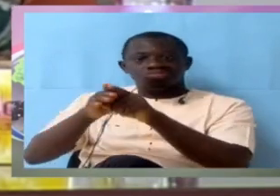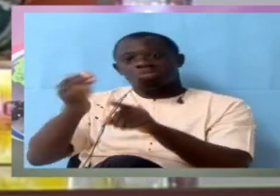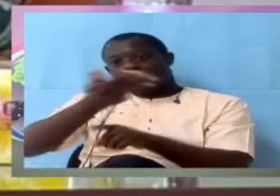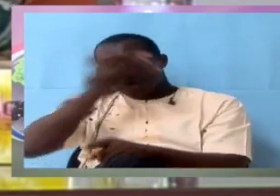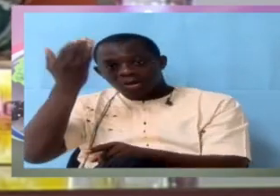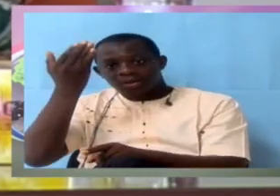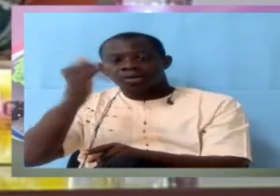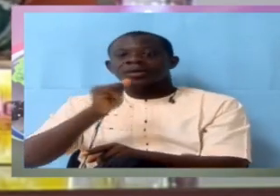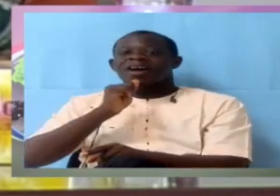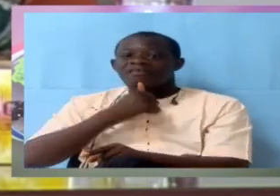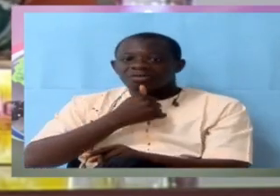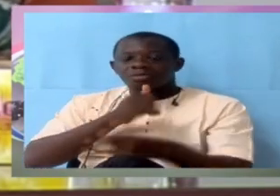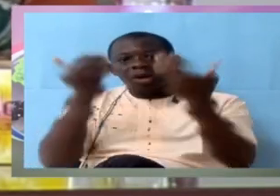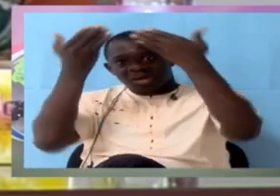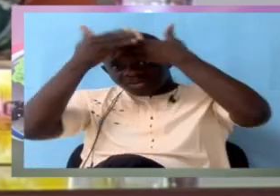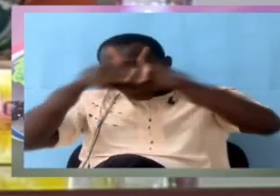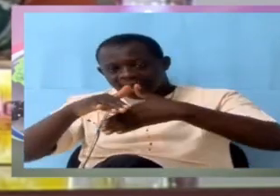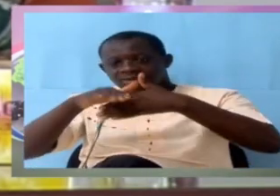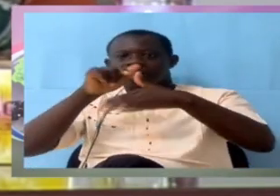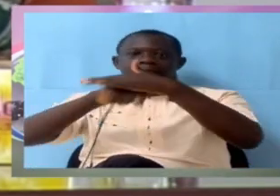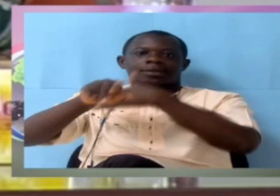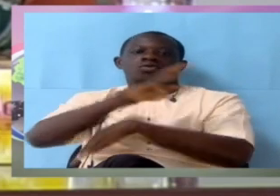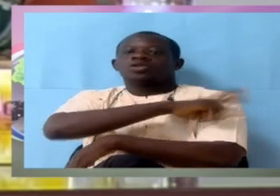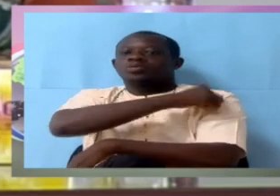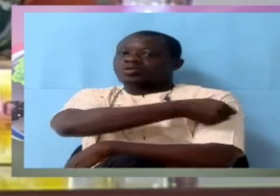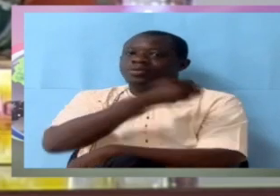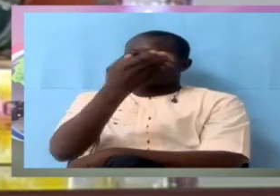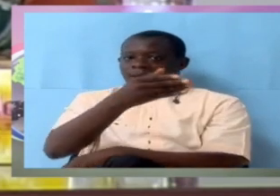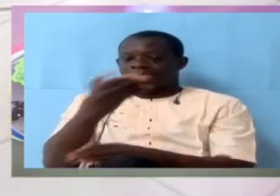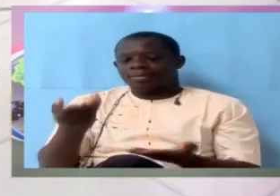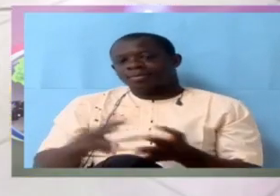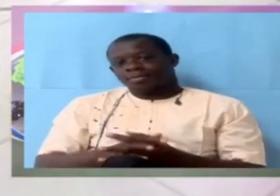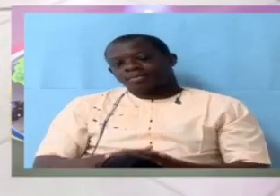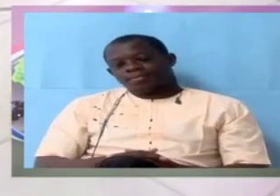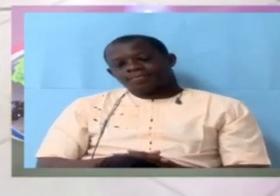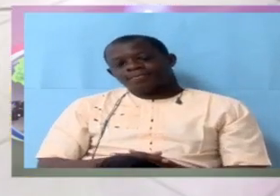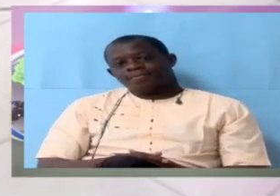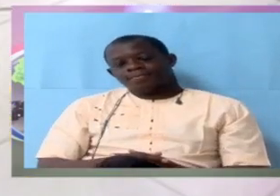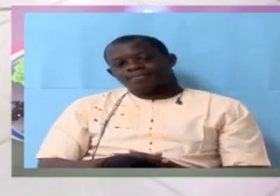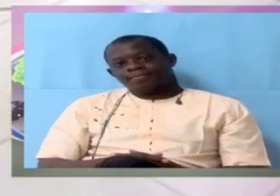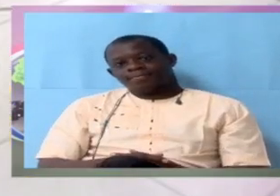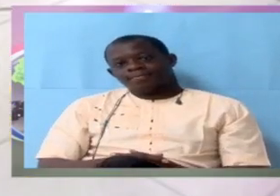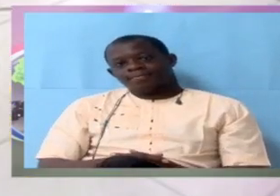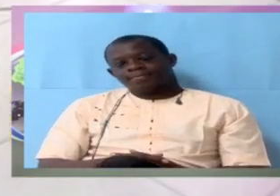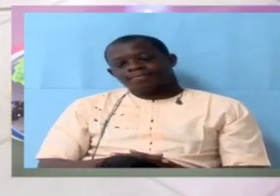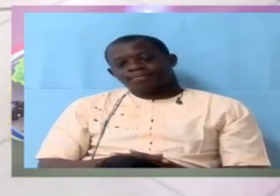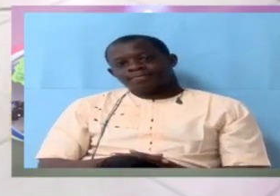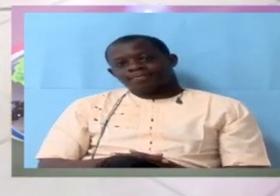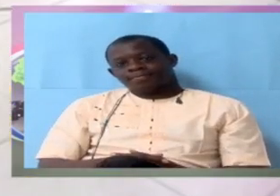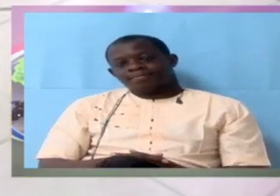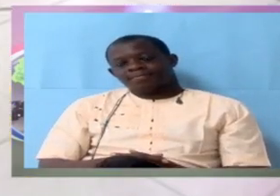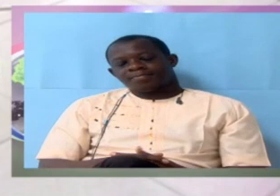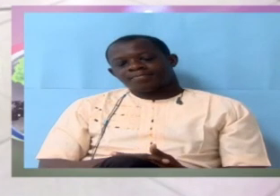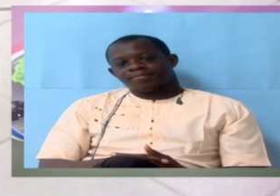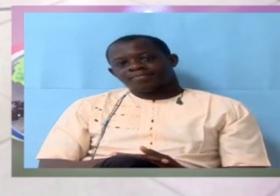lafta ka fo commission alkela o loptano nyinto je ka larangol dial alkela je fo fano e ke aliti nyanje ko take o loptano kilngonto je. O loptano kono je